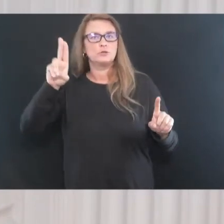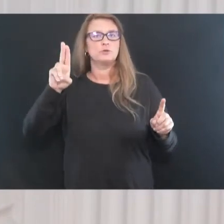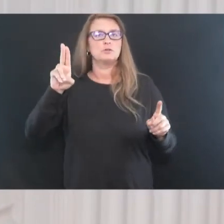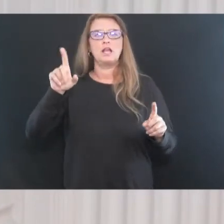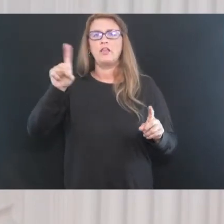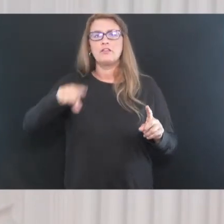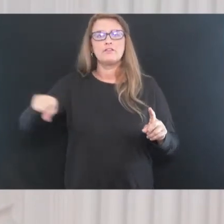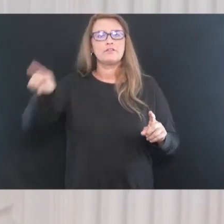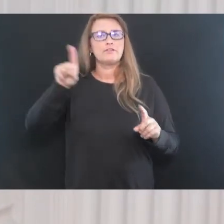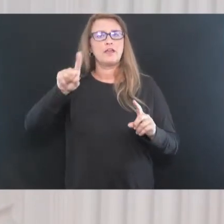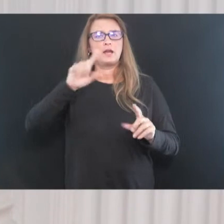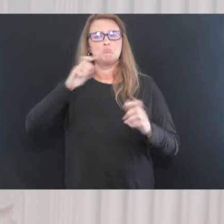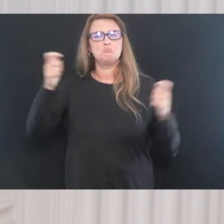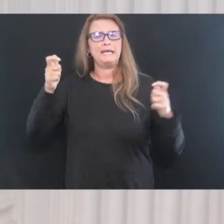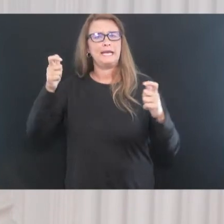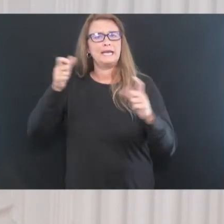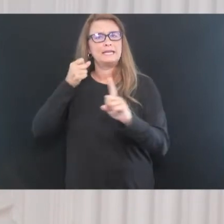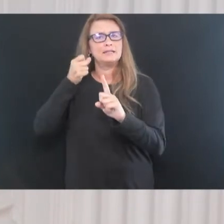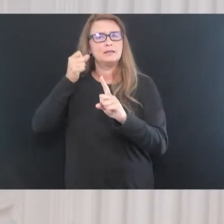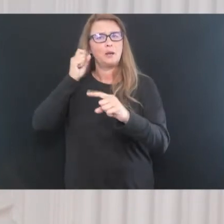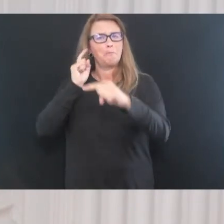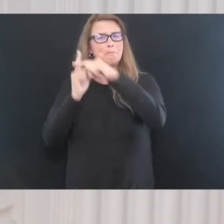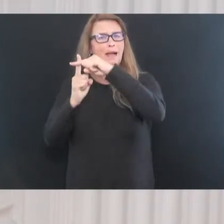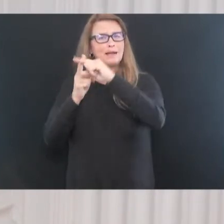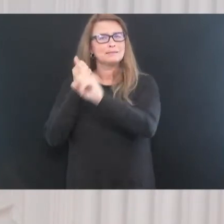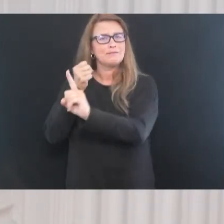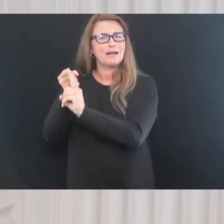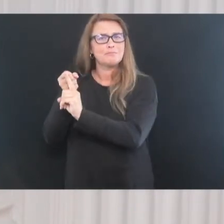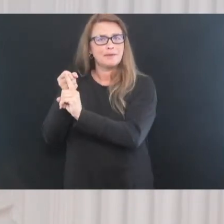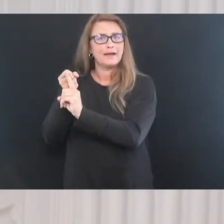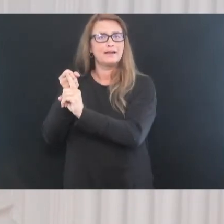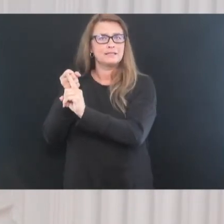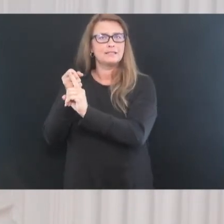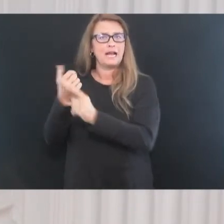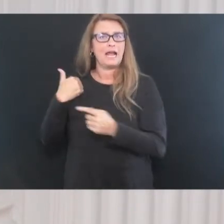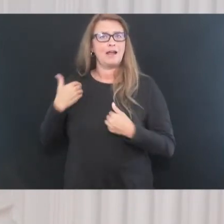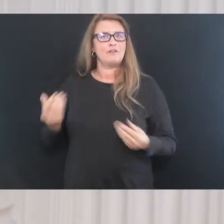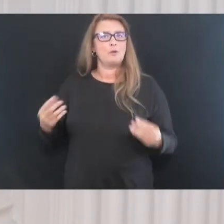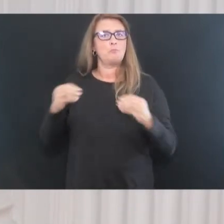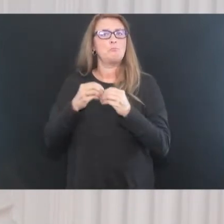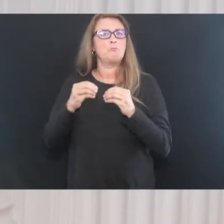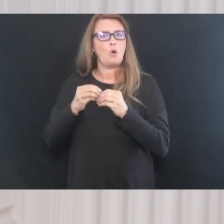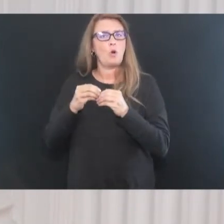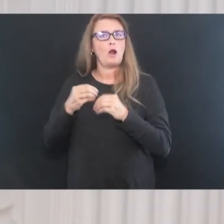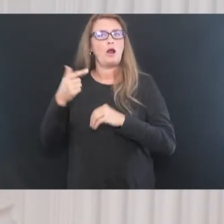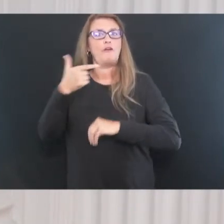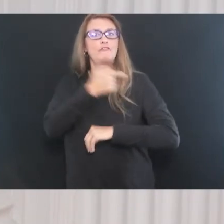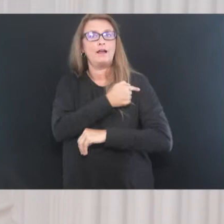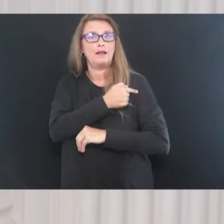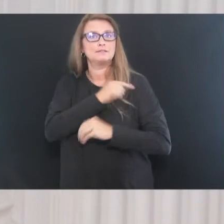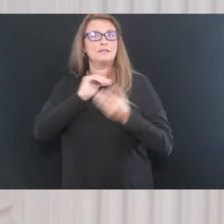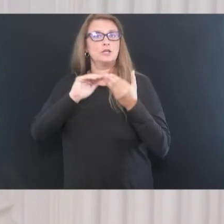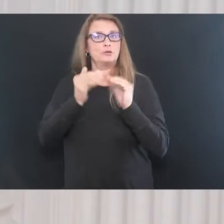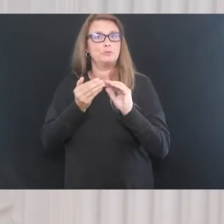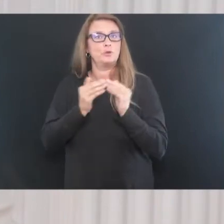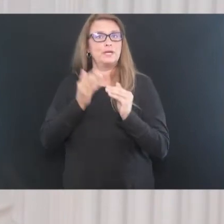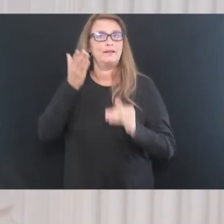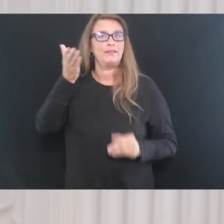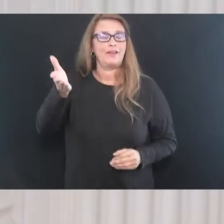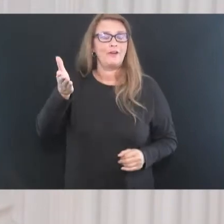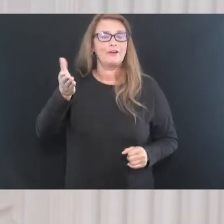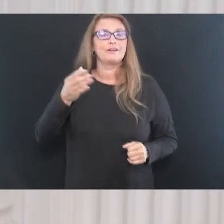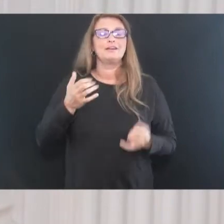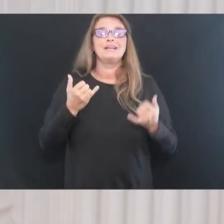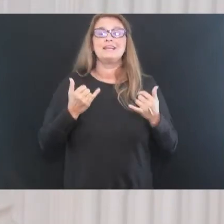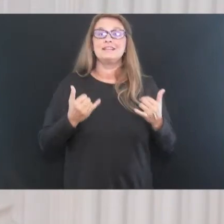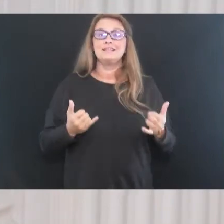and the great impact of having a more fully vaccinated community, where we have seen